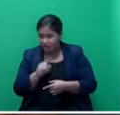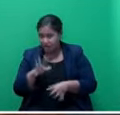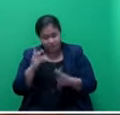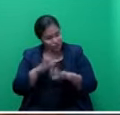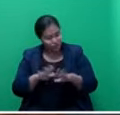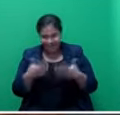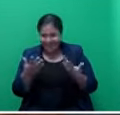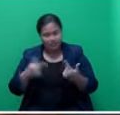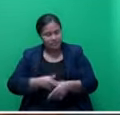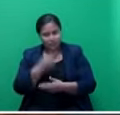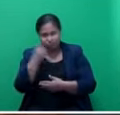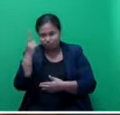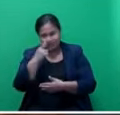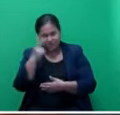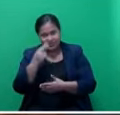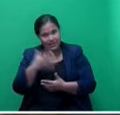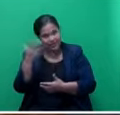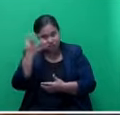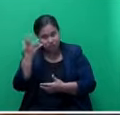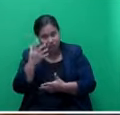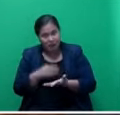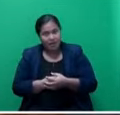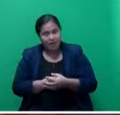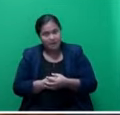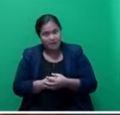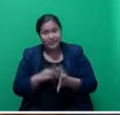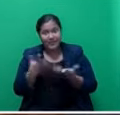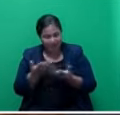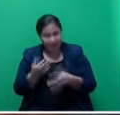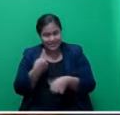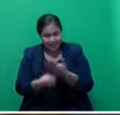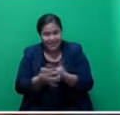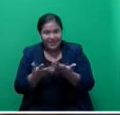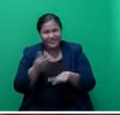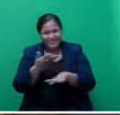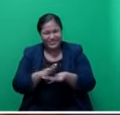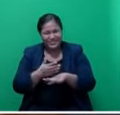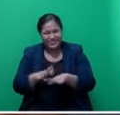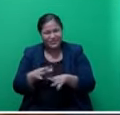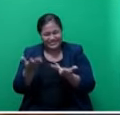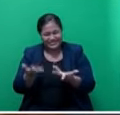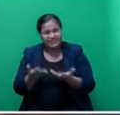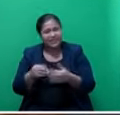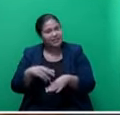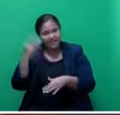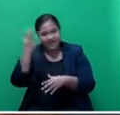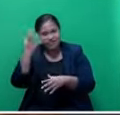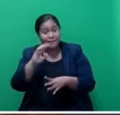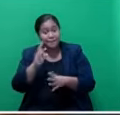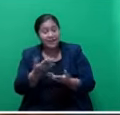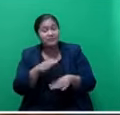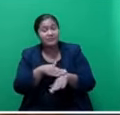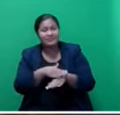danger. They are under threat more than ever before in any time or in any century. Pornography is the